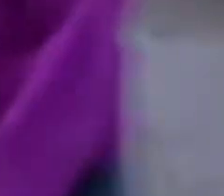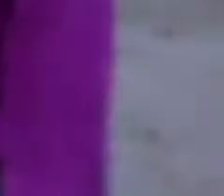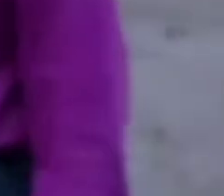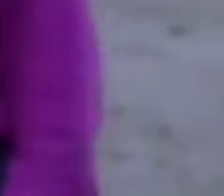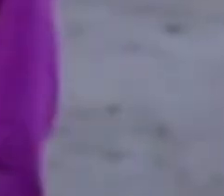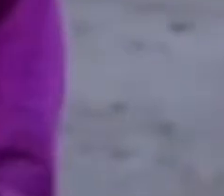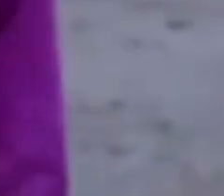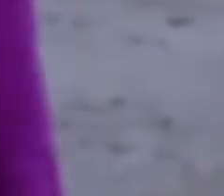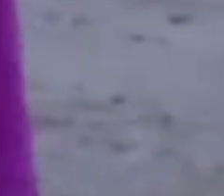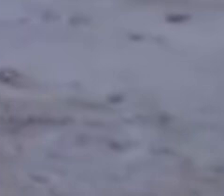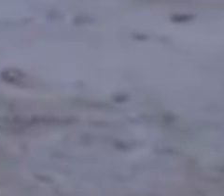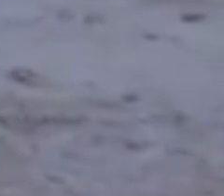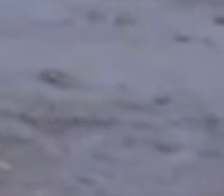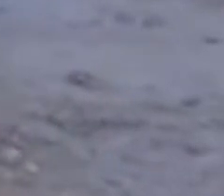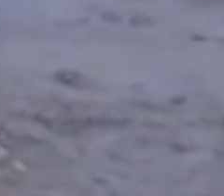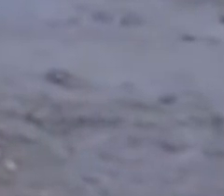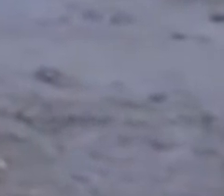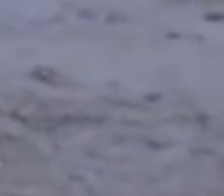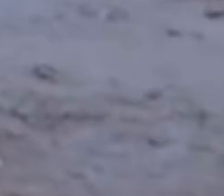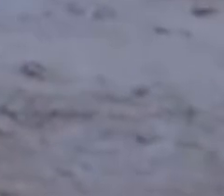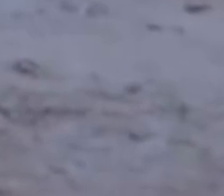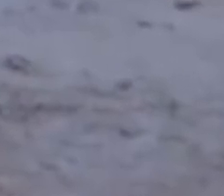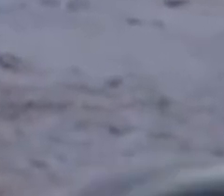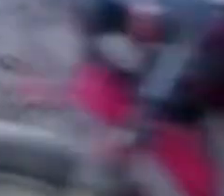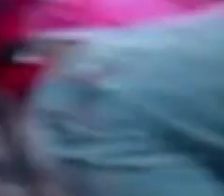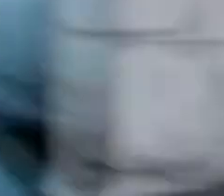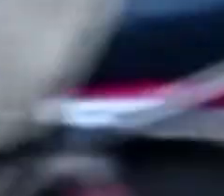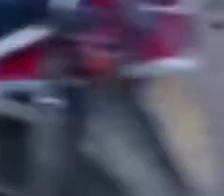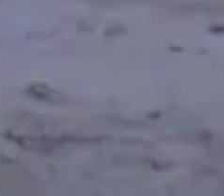A few people who defied the orders were arrested.